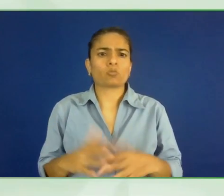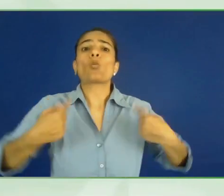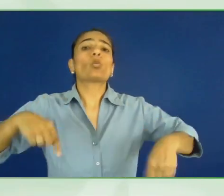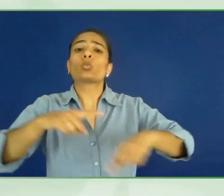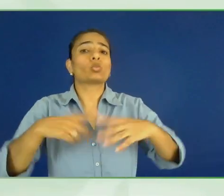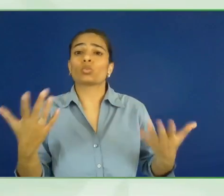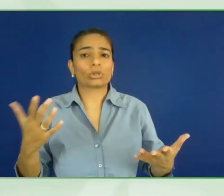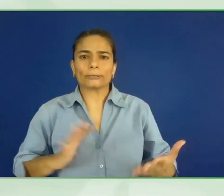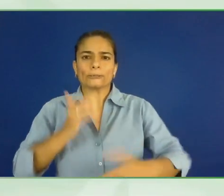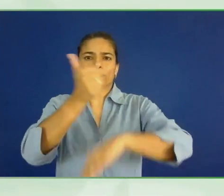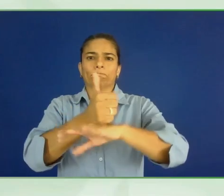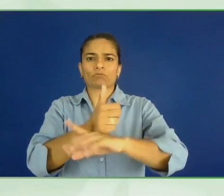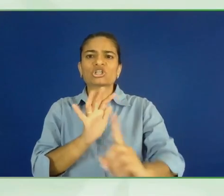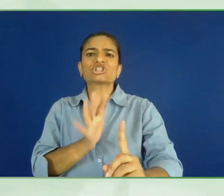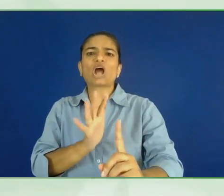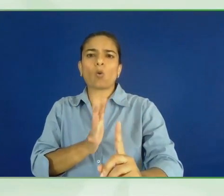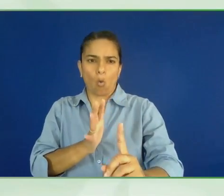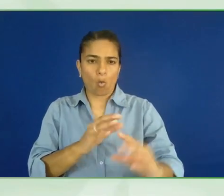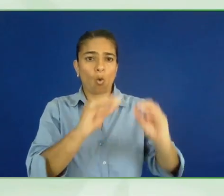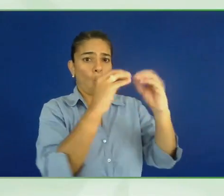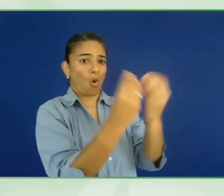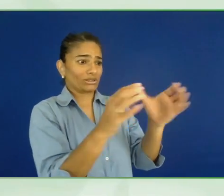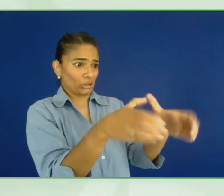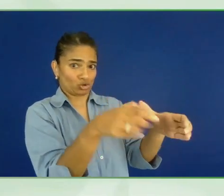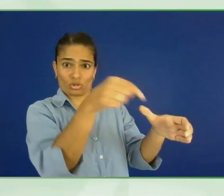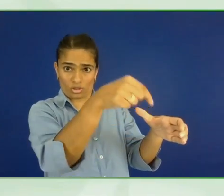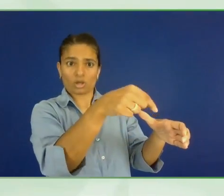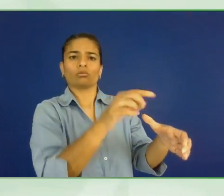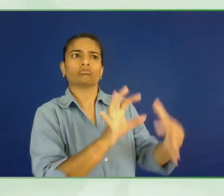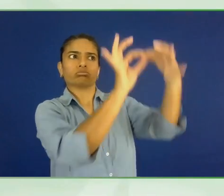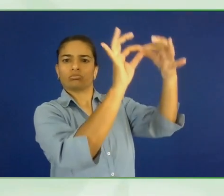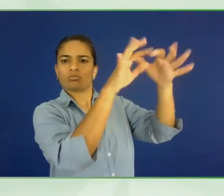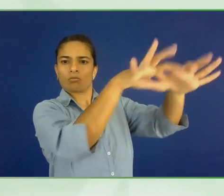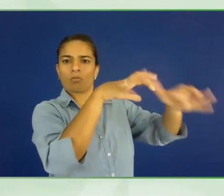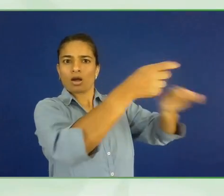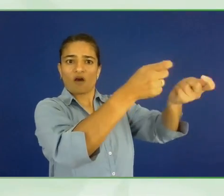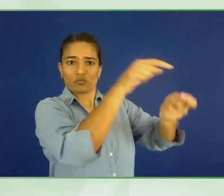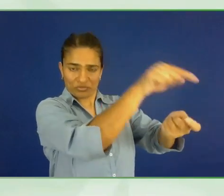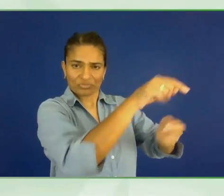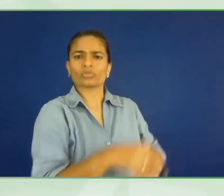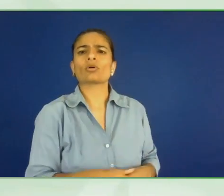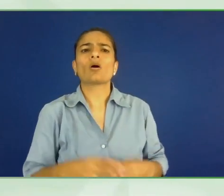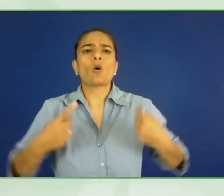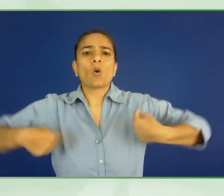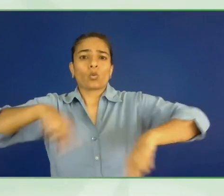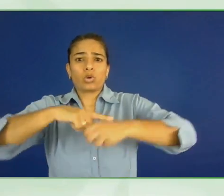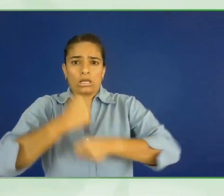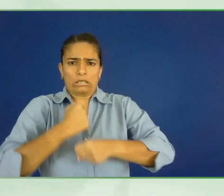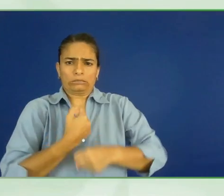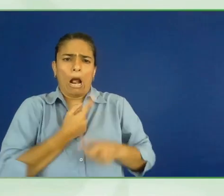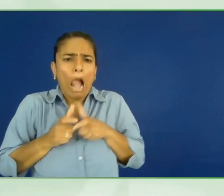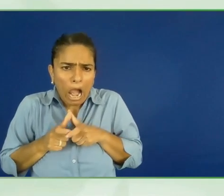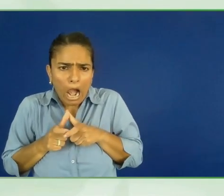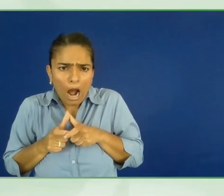doing ourselves, but on a smaller scale, so that they can take the best practices and emulate them as well. The laws are there,